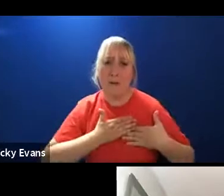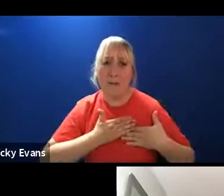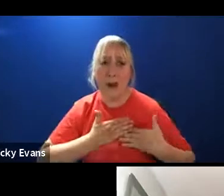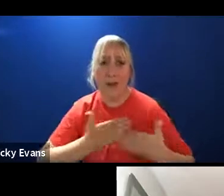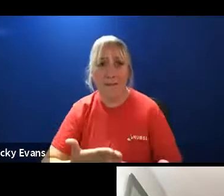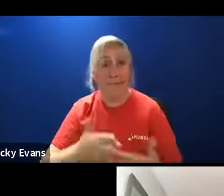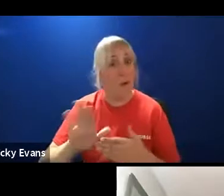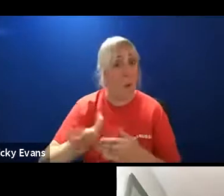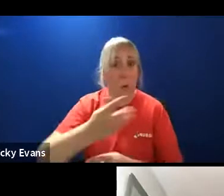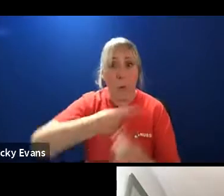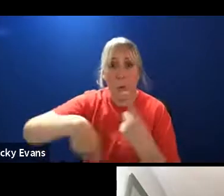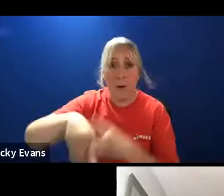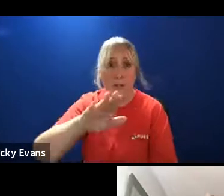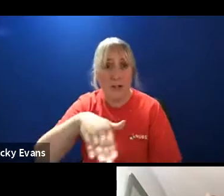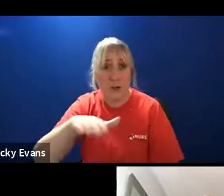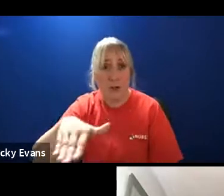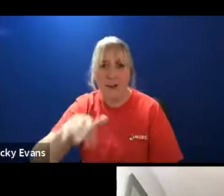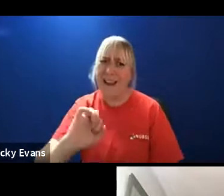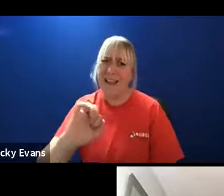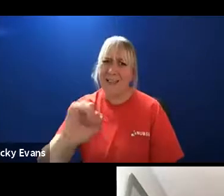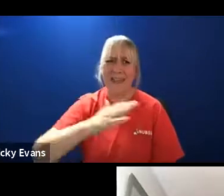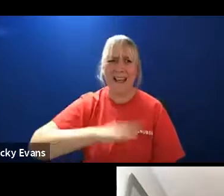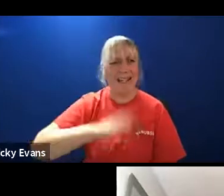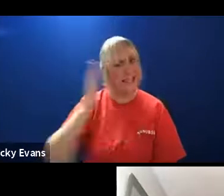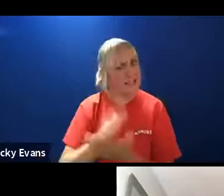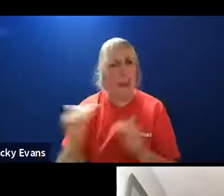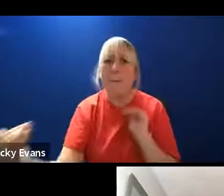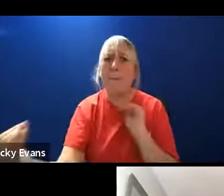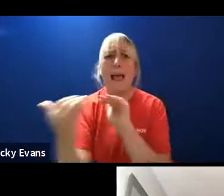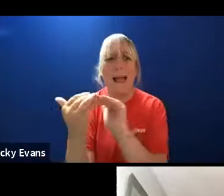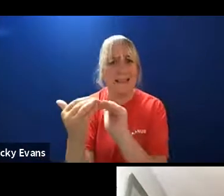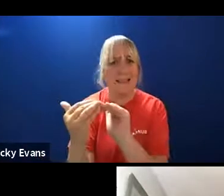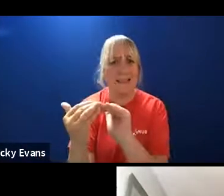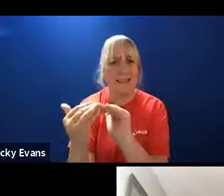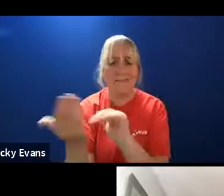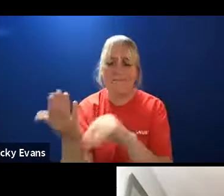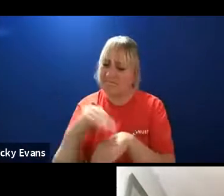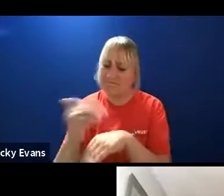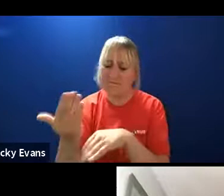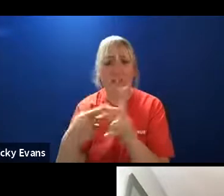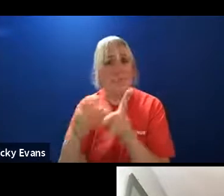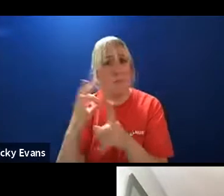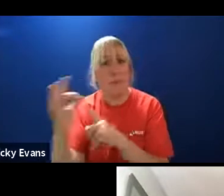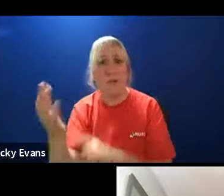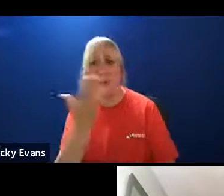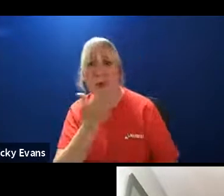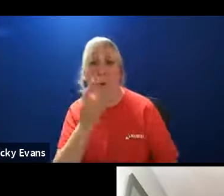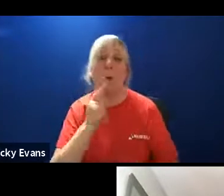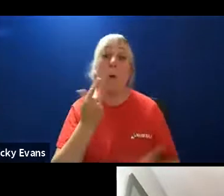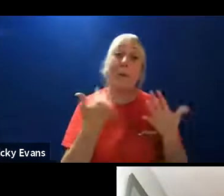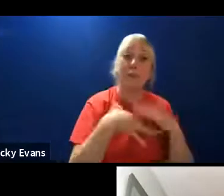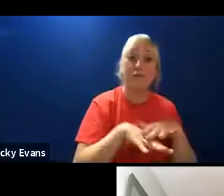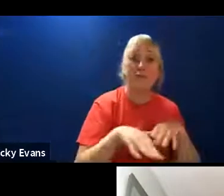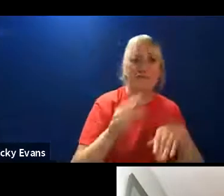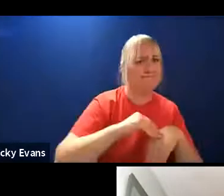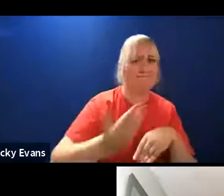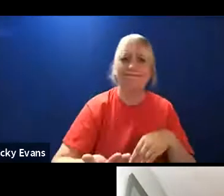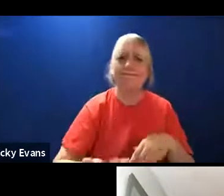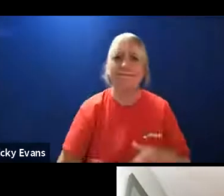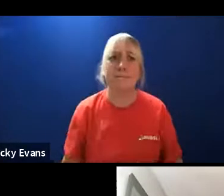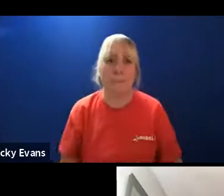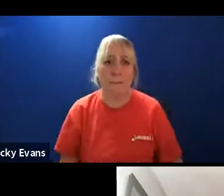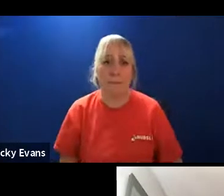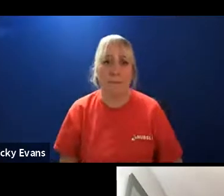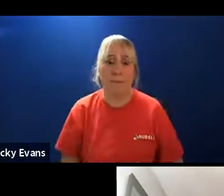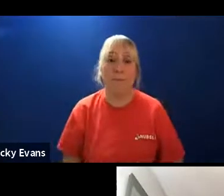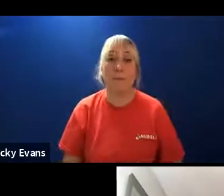children's needs were met regardless of whether they were in a specialist school or in a mainstream school. And the